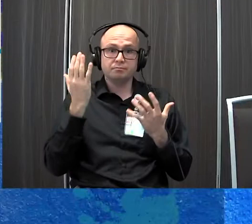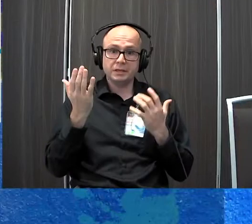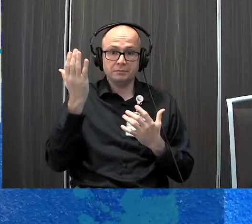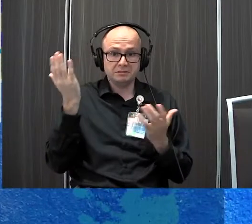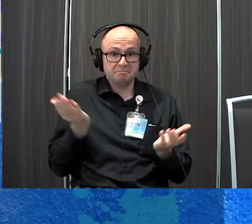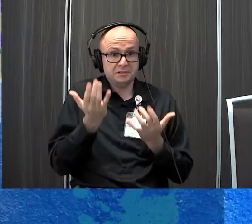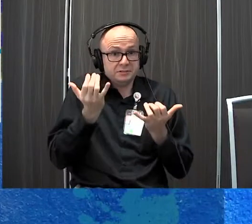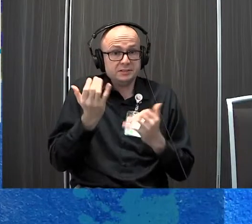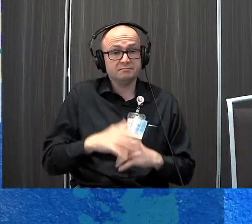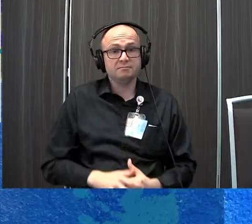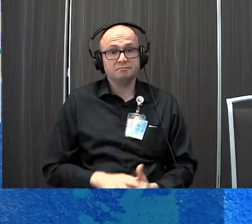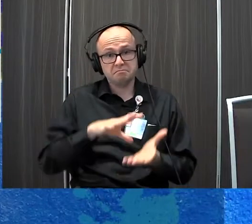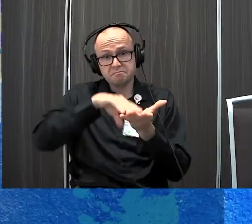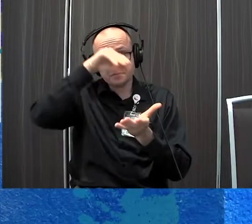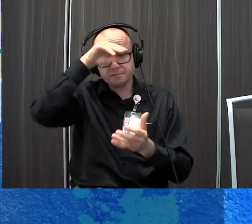today.